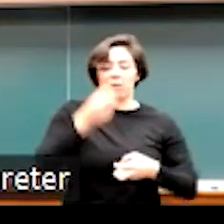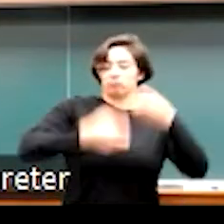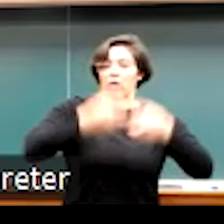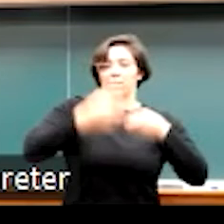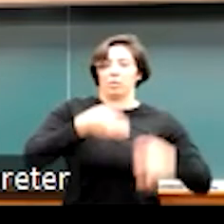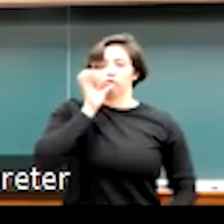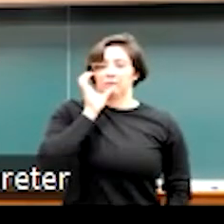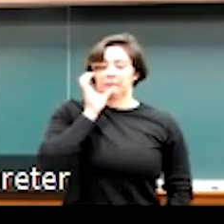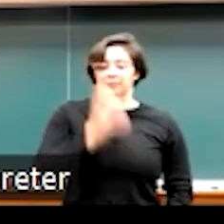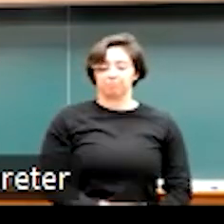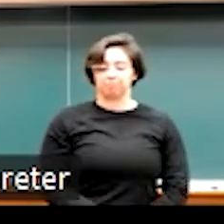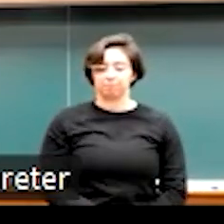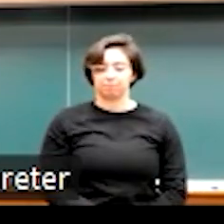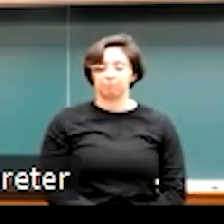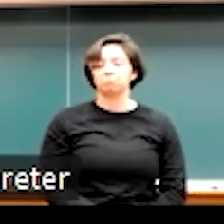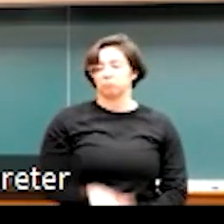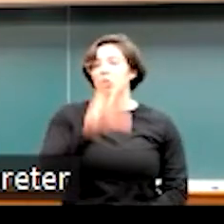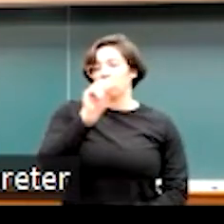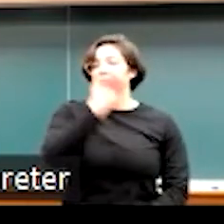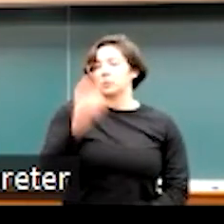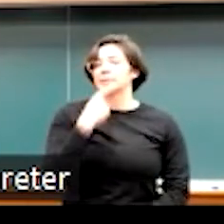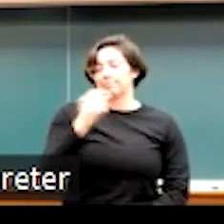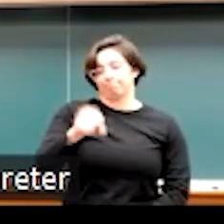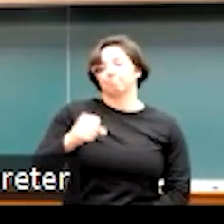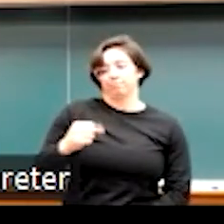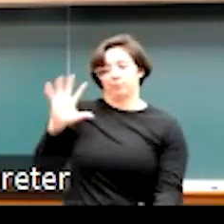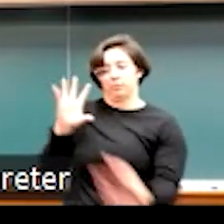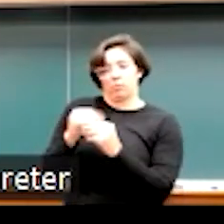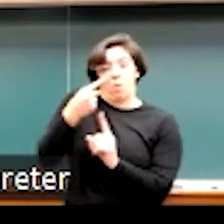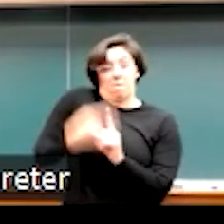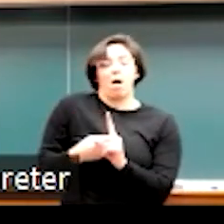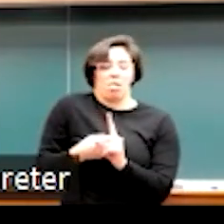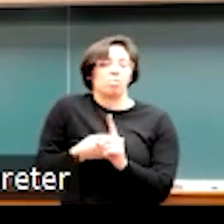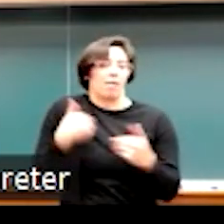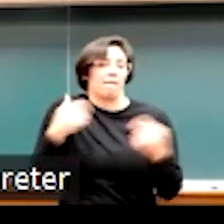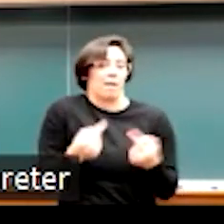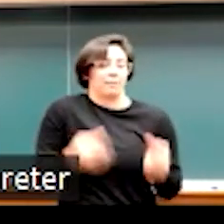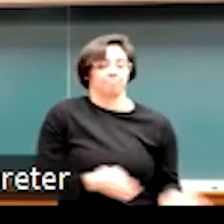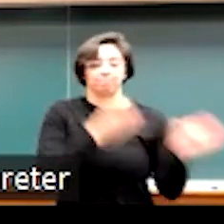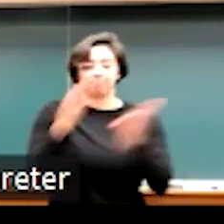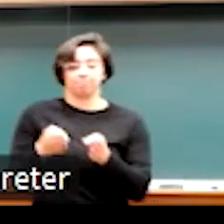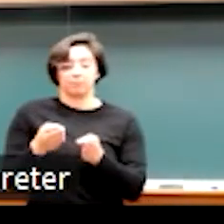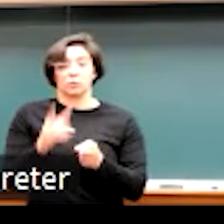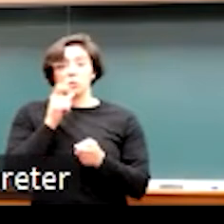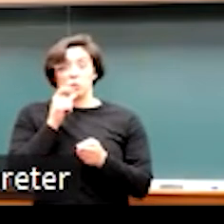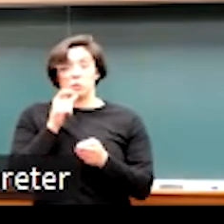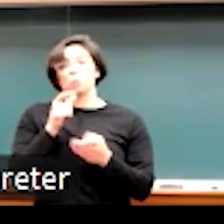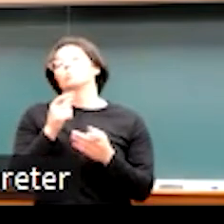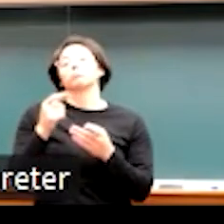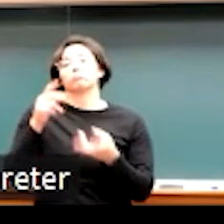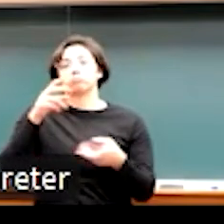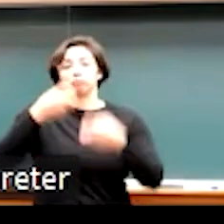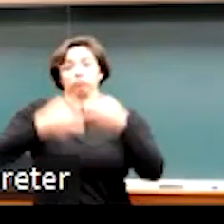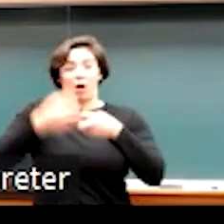drinkers. And they report about 30% said, I've had significant past month pain. Among problem drinkers, it goes up. So that's people who are